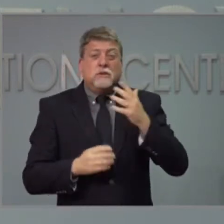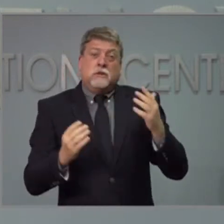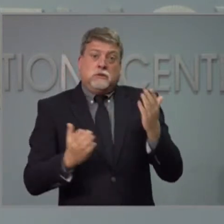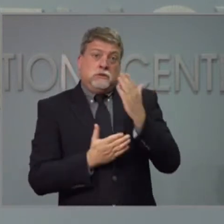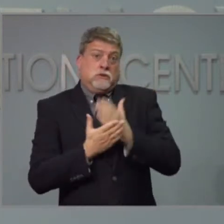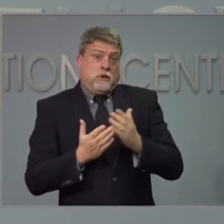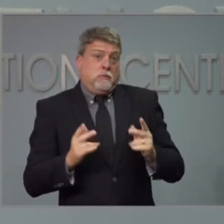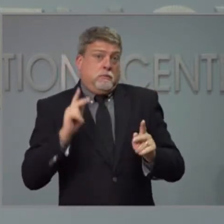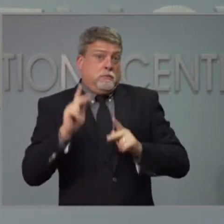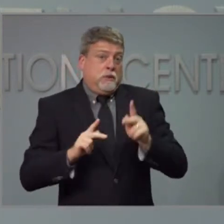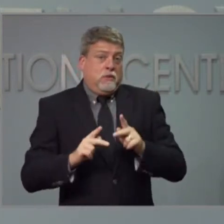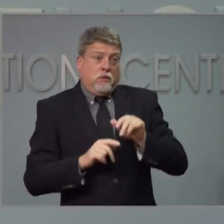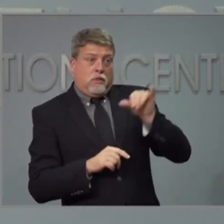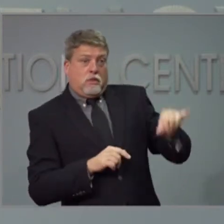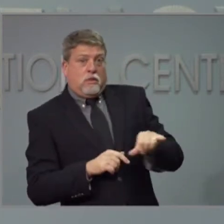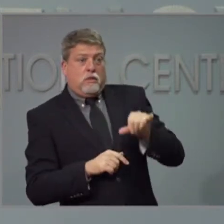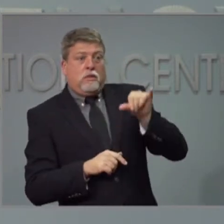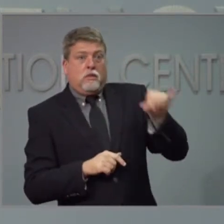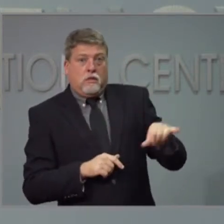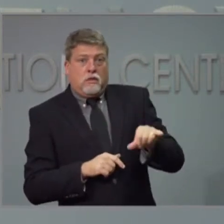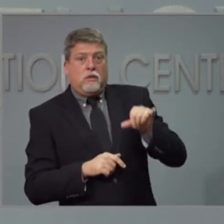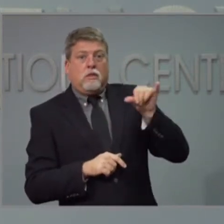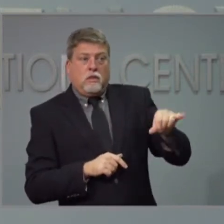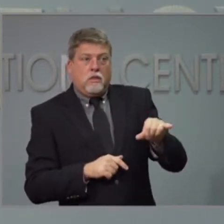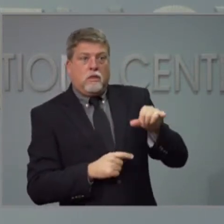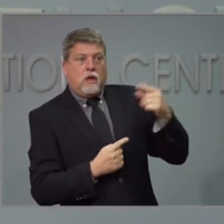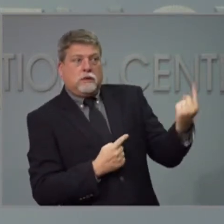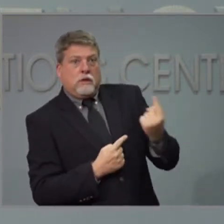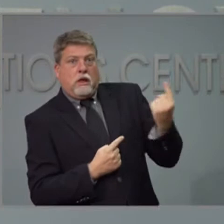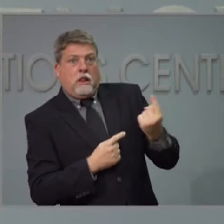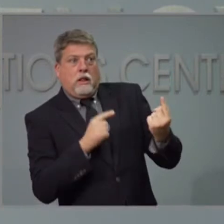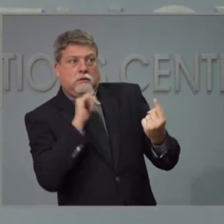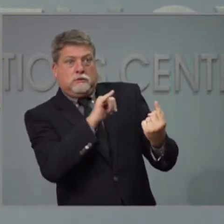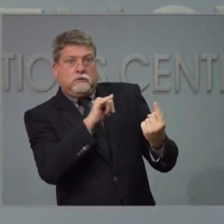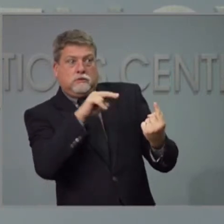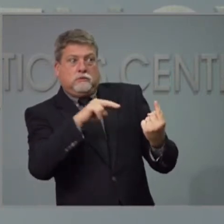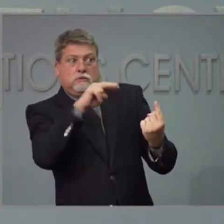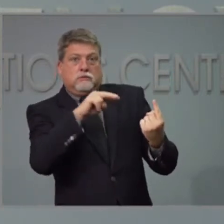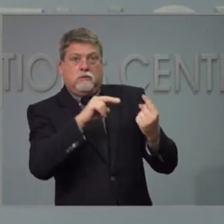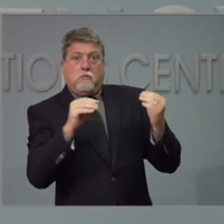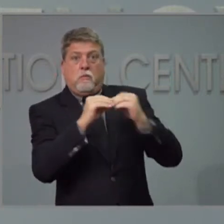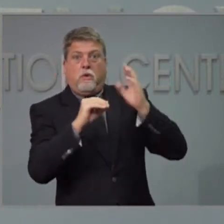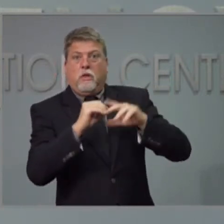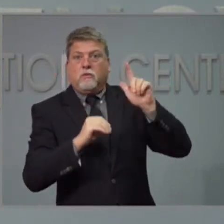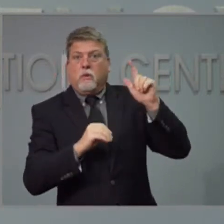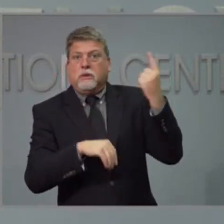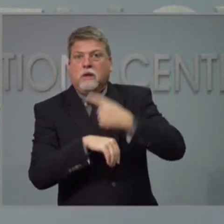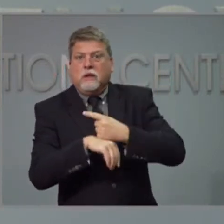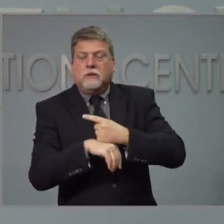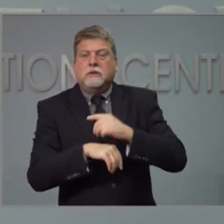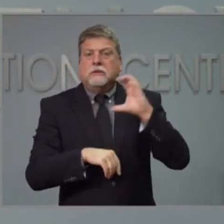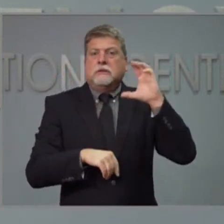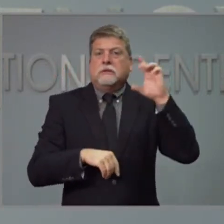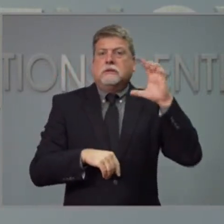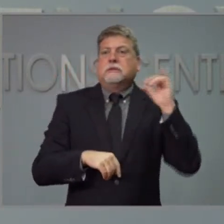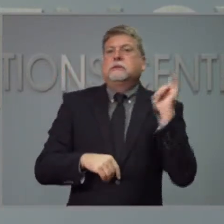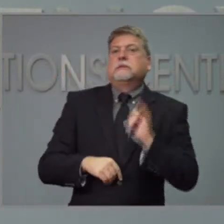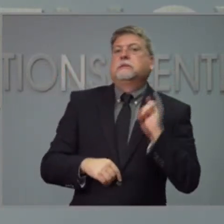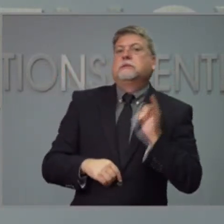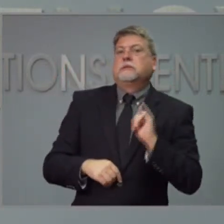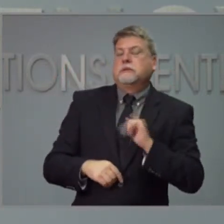COVID-19 for a longer period of time. So the CDC has recently changed their reporting requirements. They're